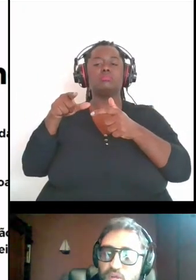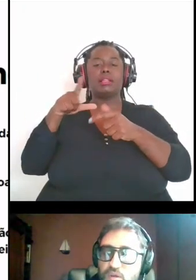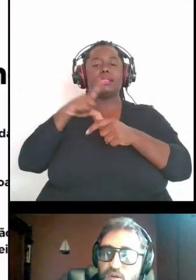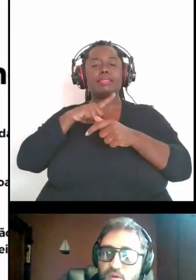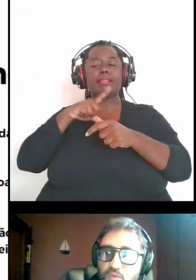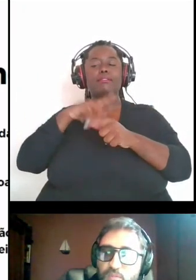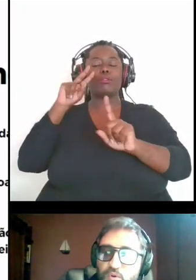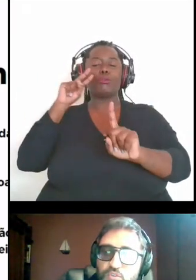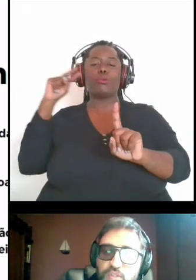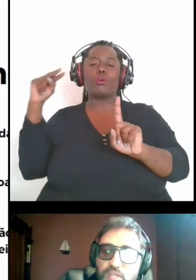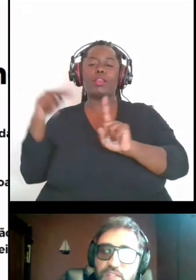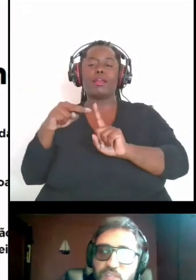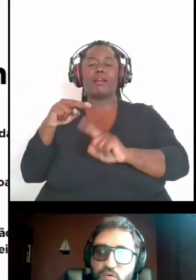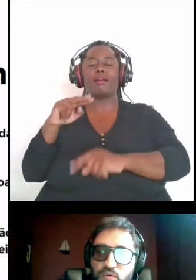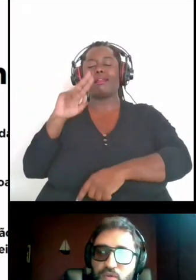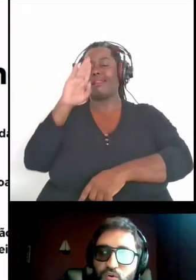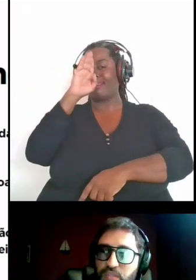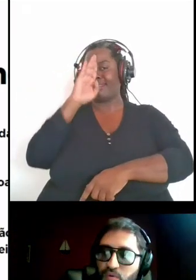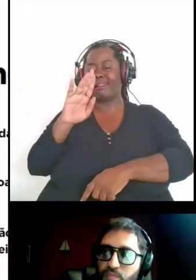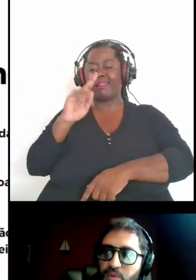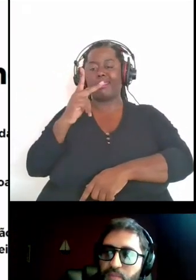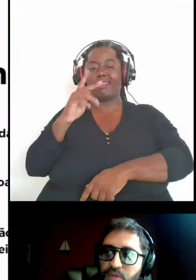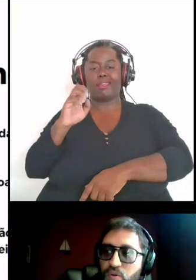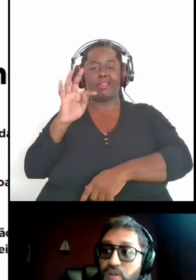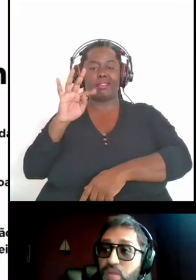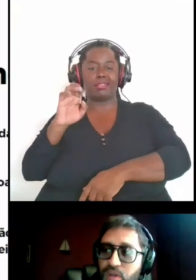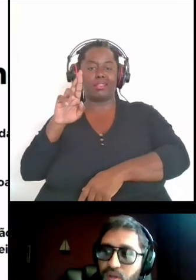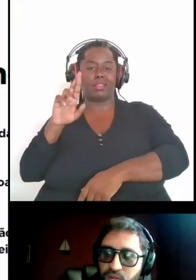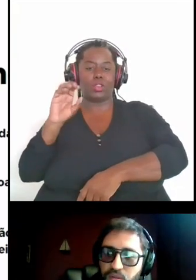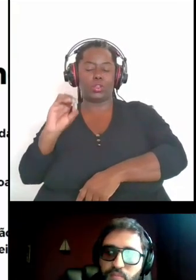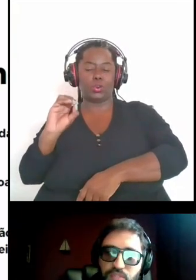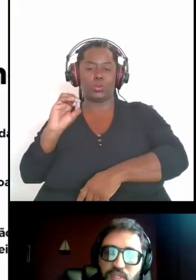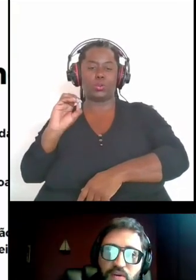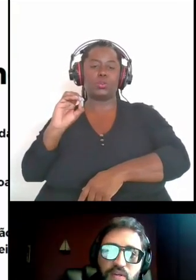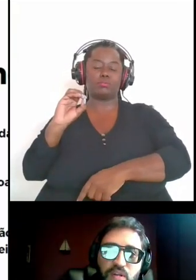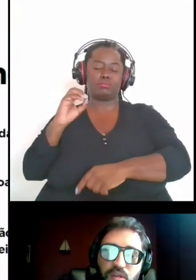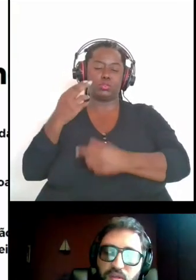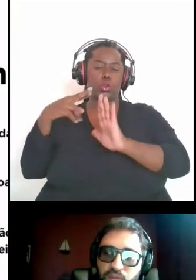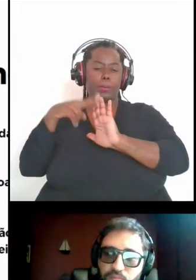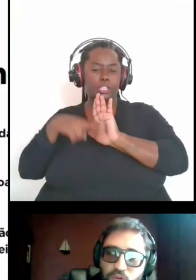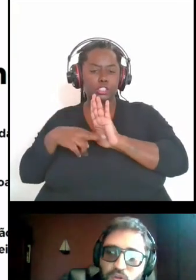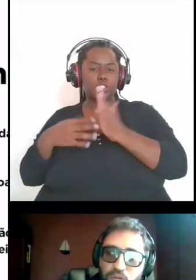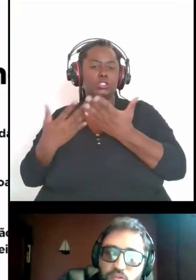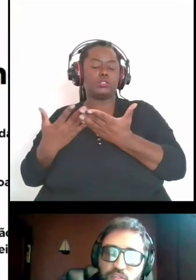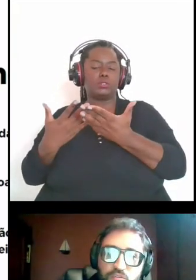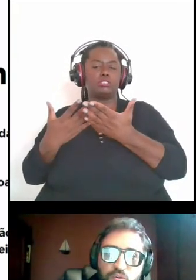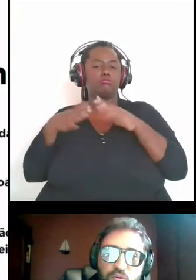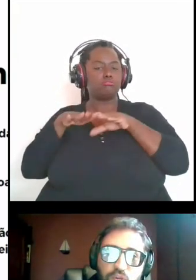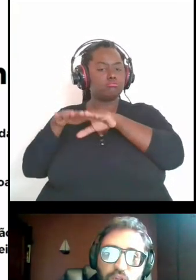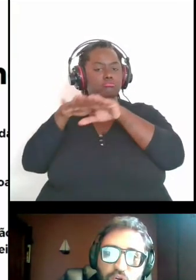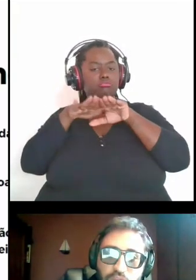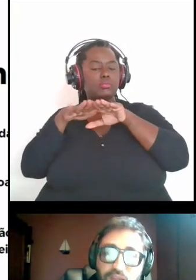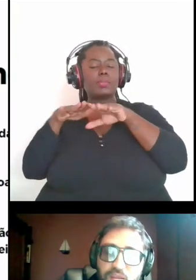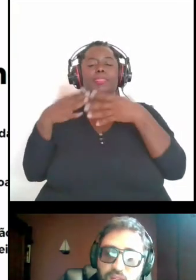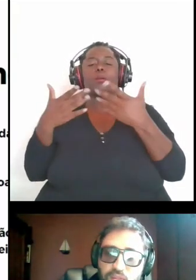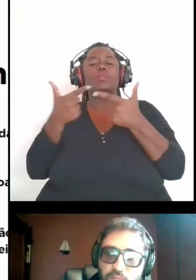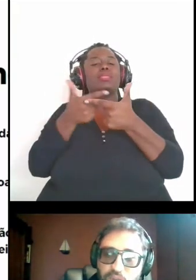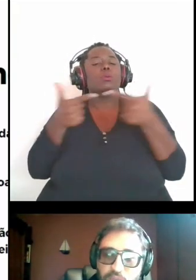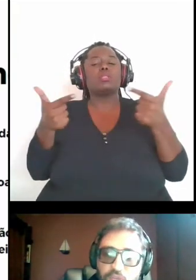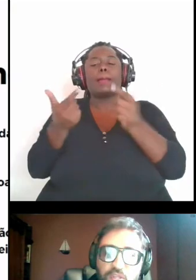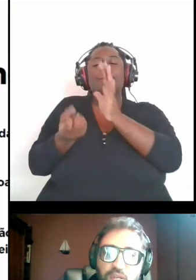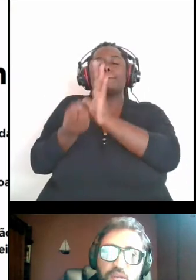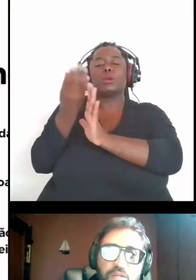the past were built based on the heteronormative perspective so there is not there's no production